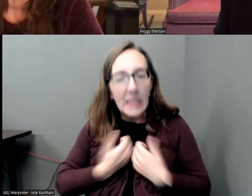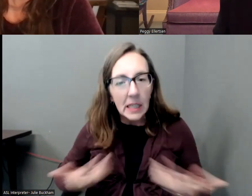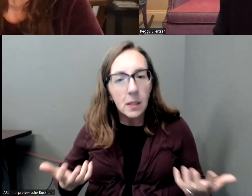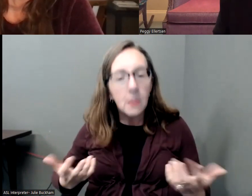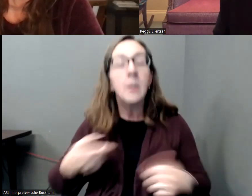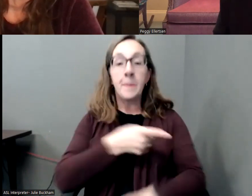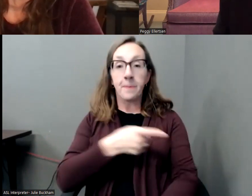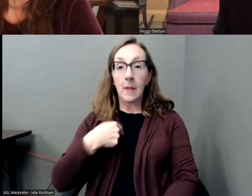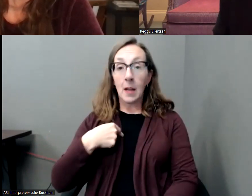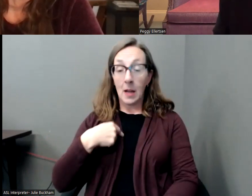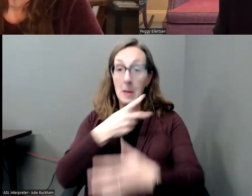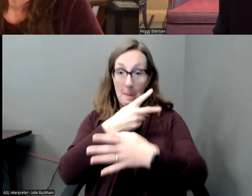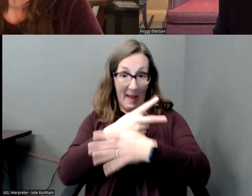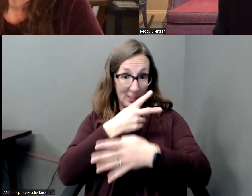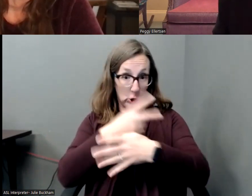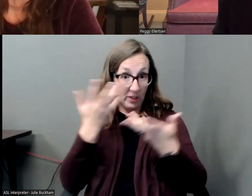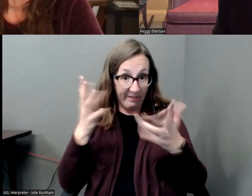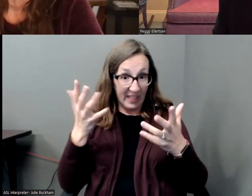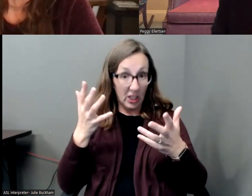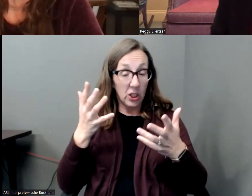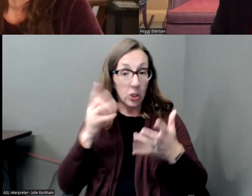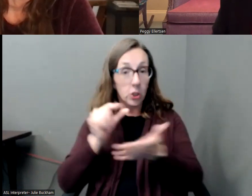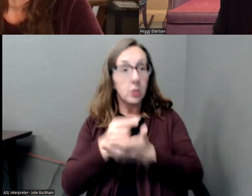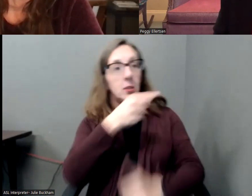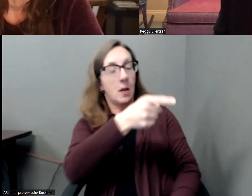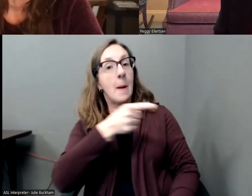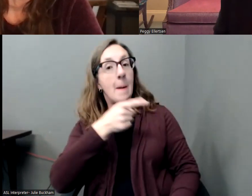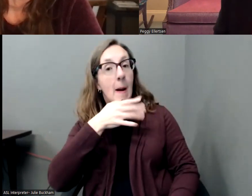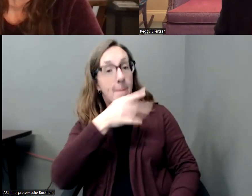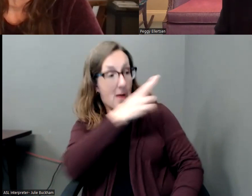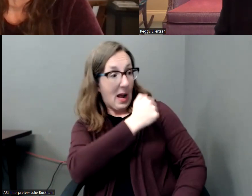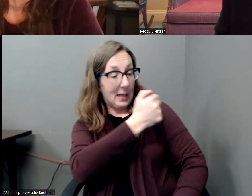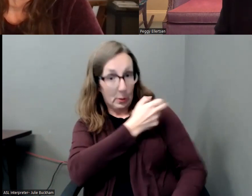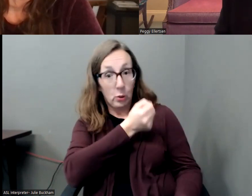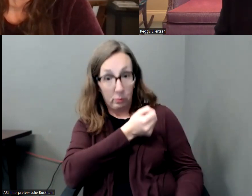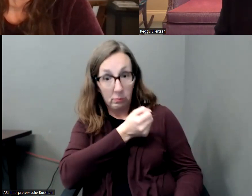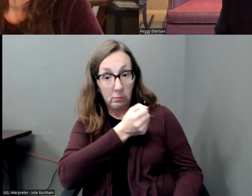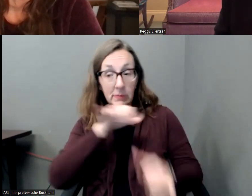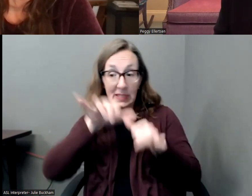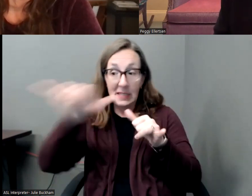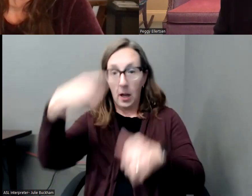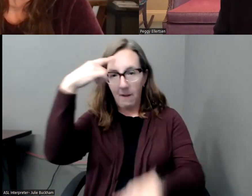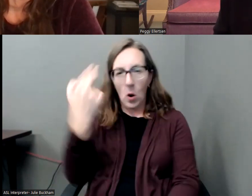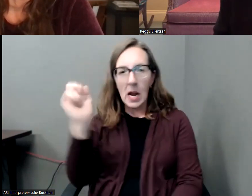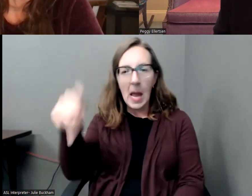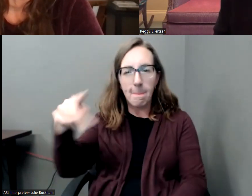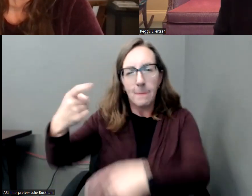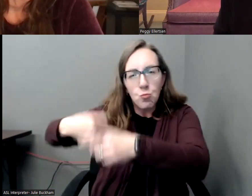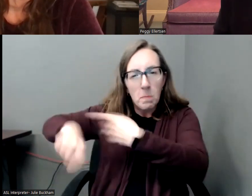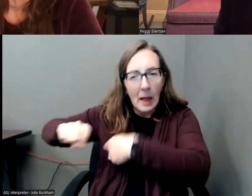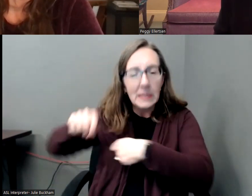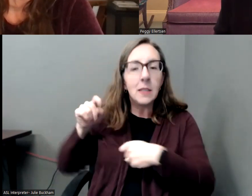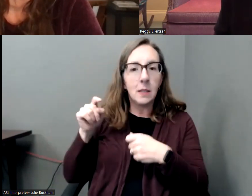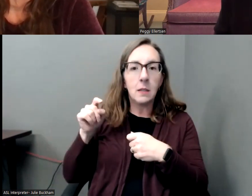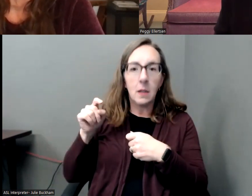master's program, she was hospitalized for a hip replacement, which triggered a